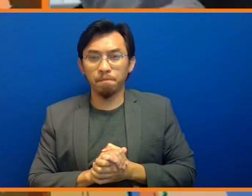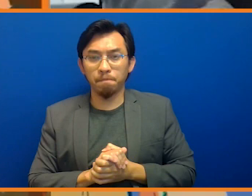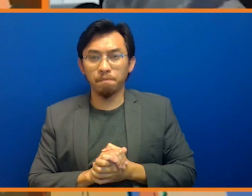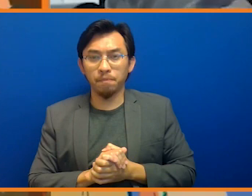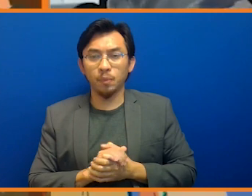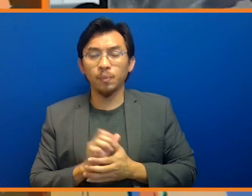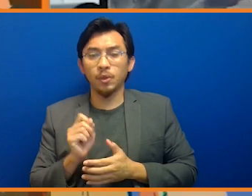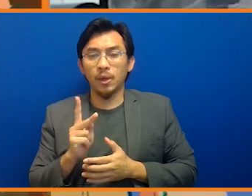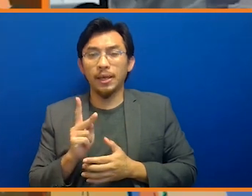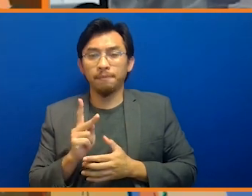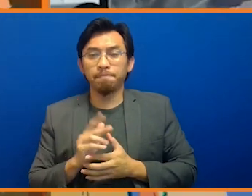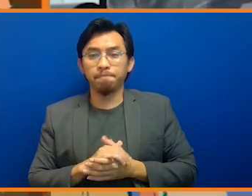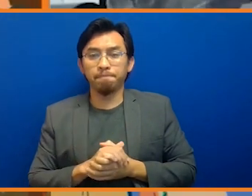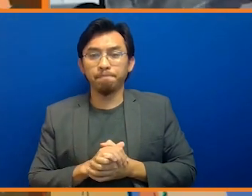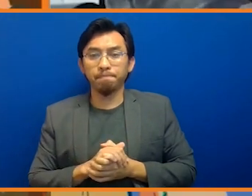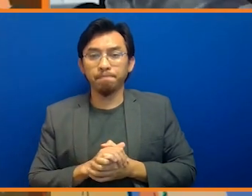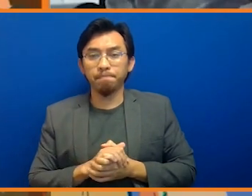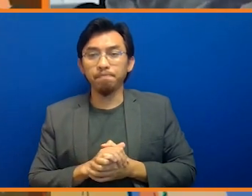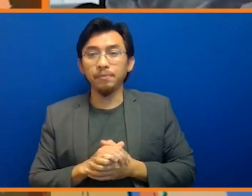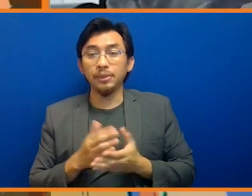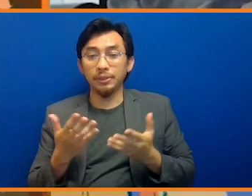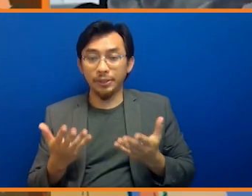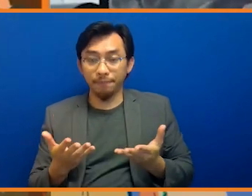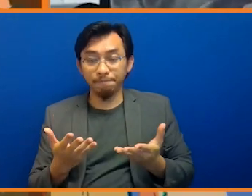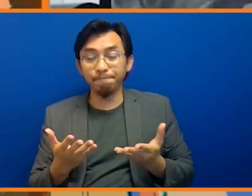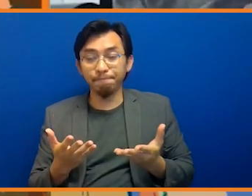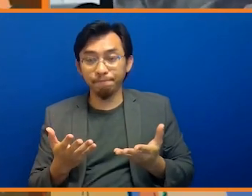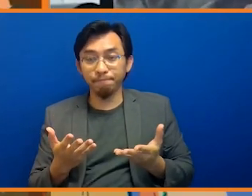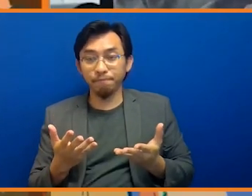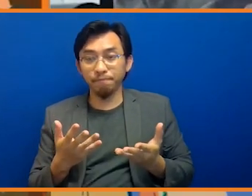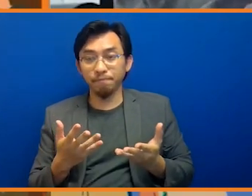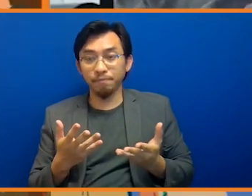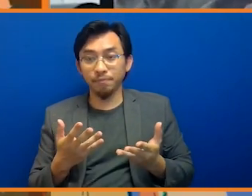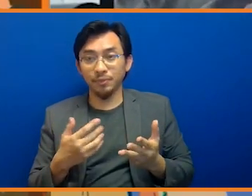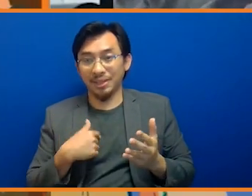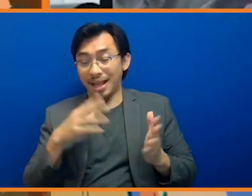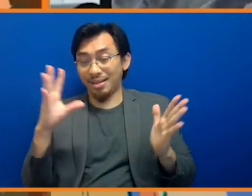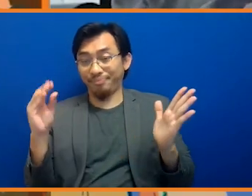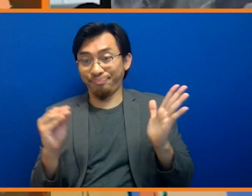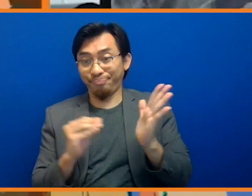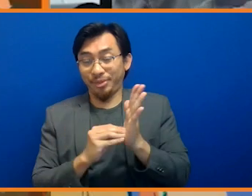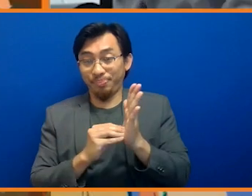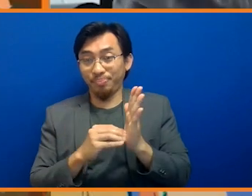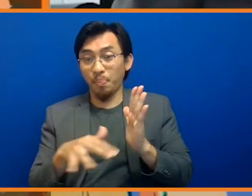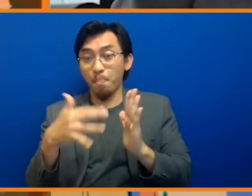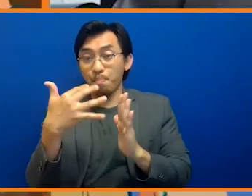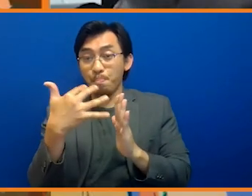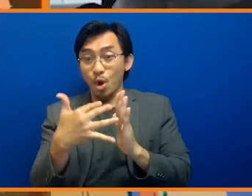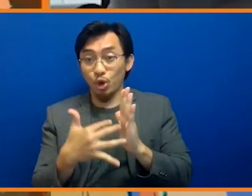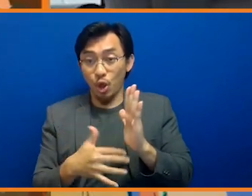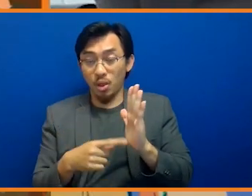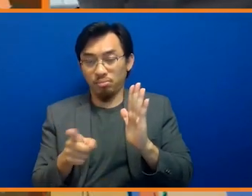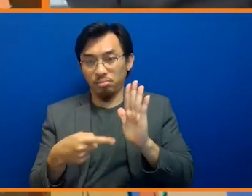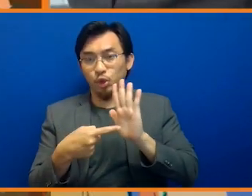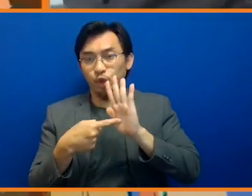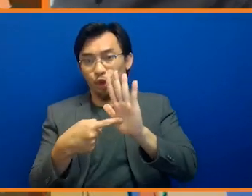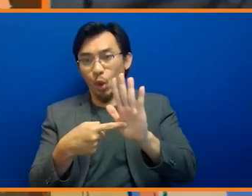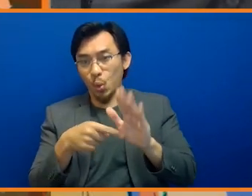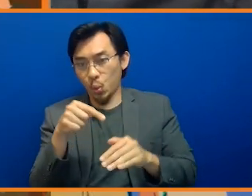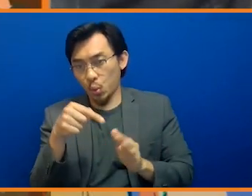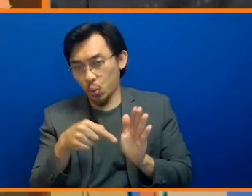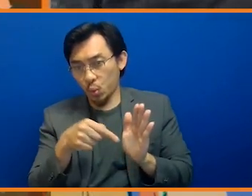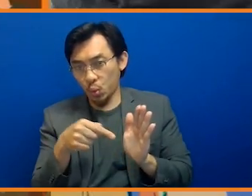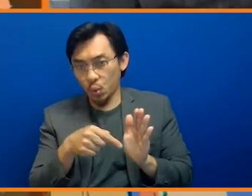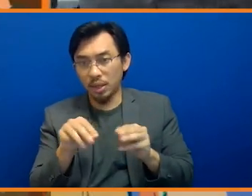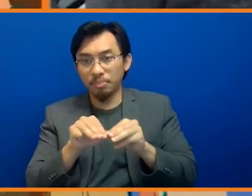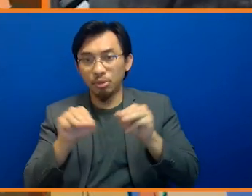Okay. And this another things that I think we put inside the module showing that